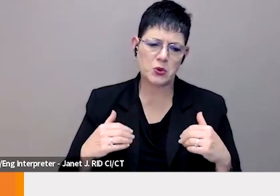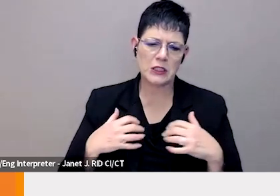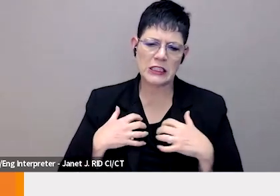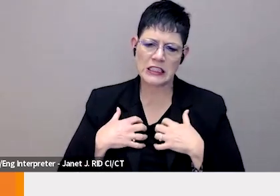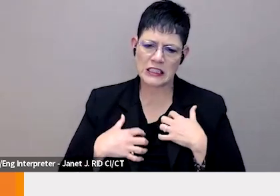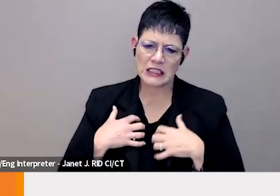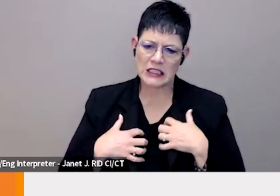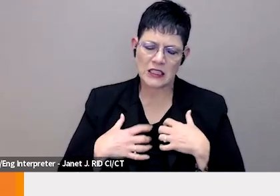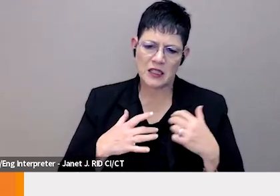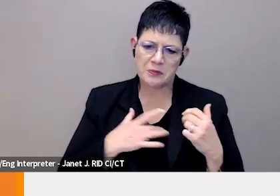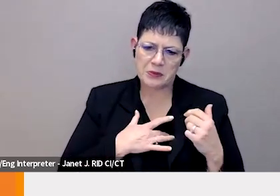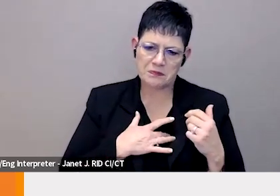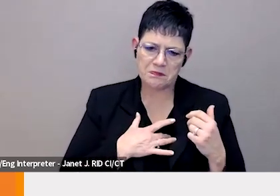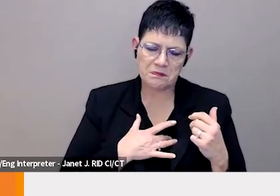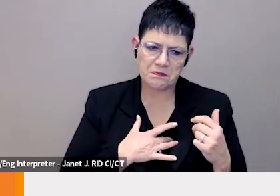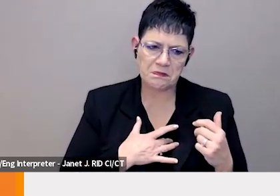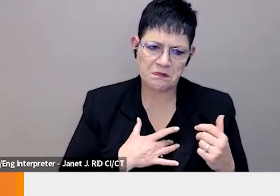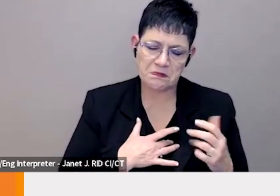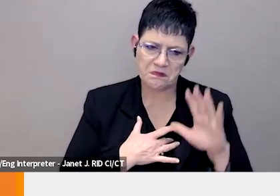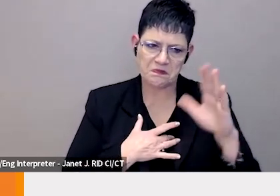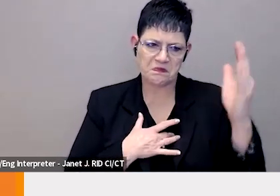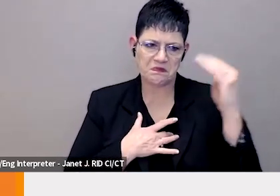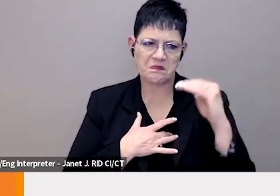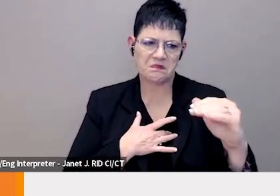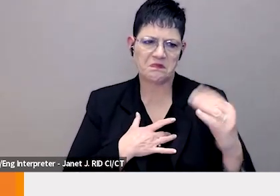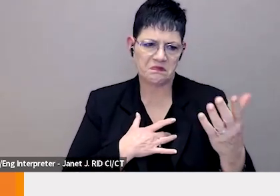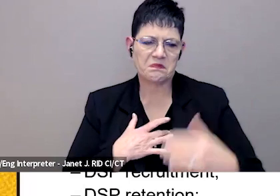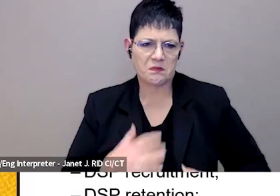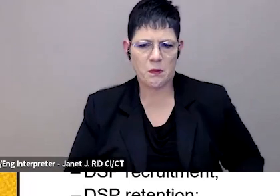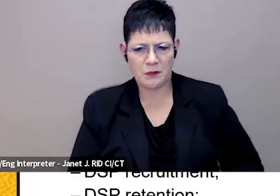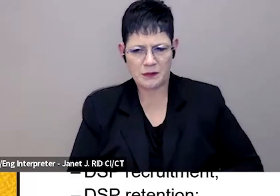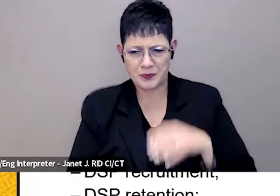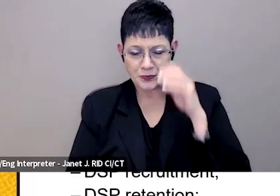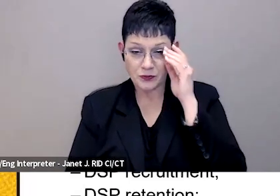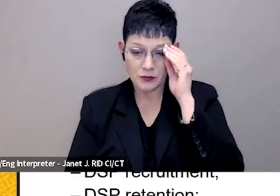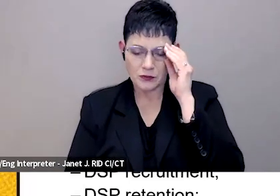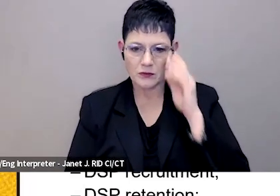heartbreaking. And we can go to the next slide.